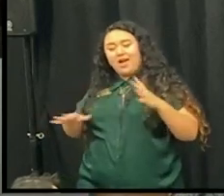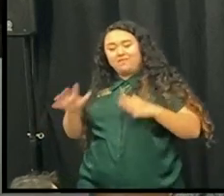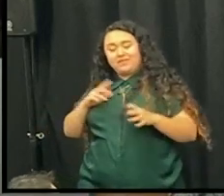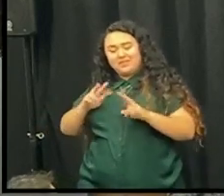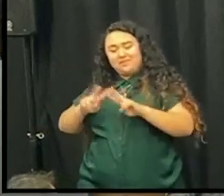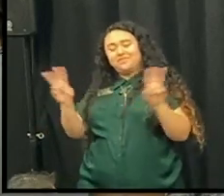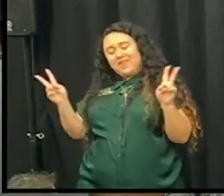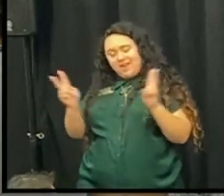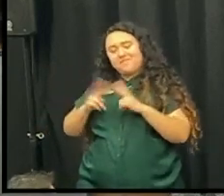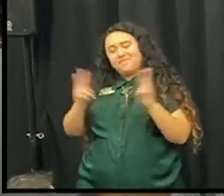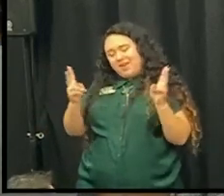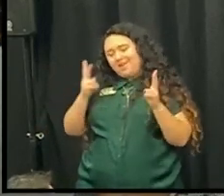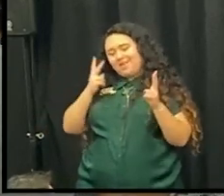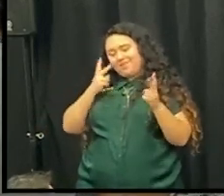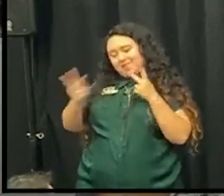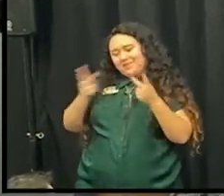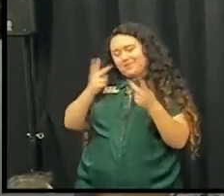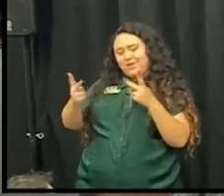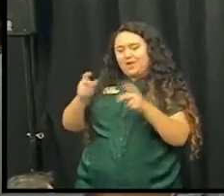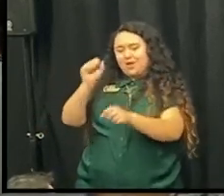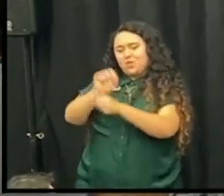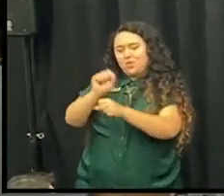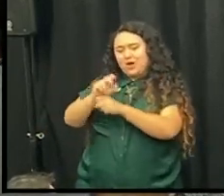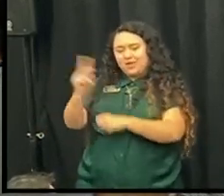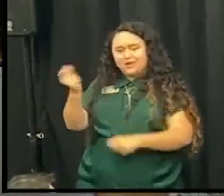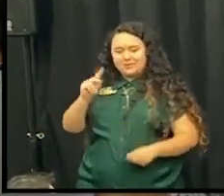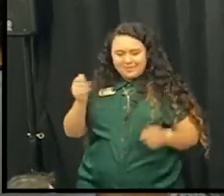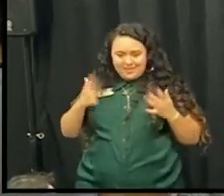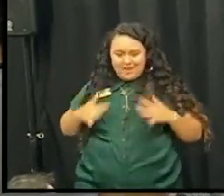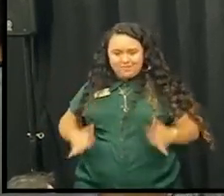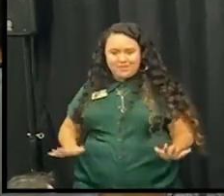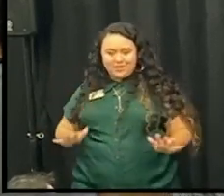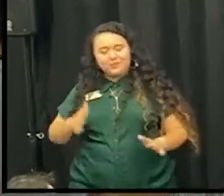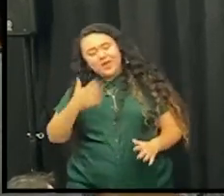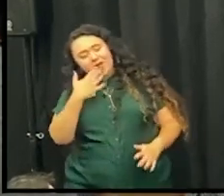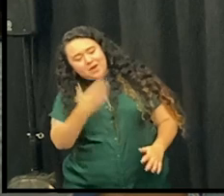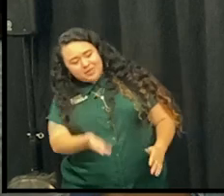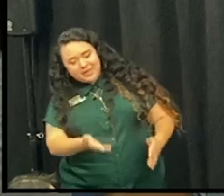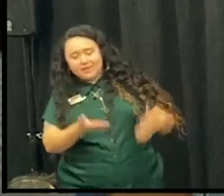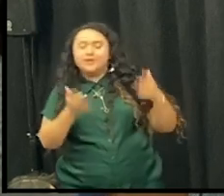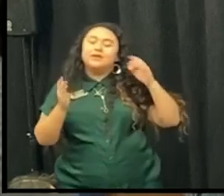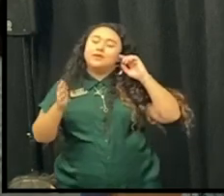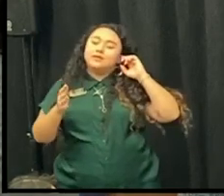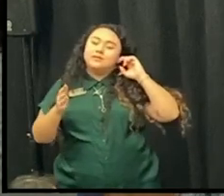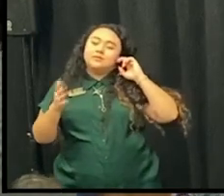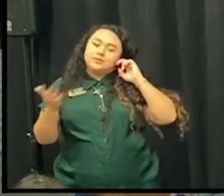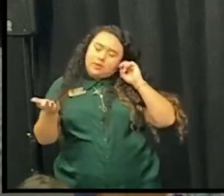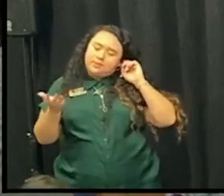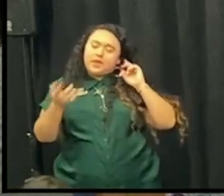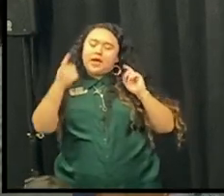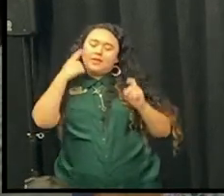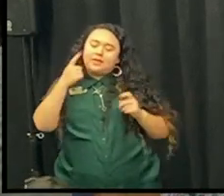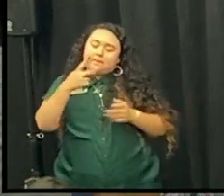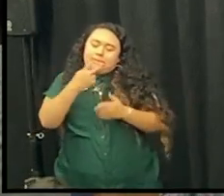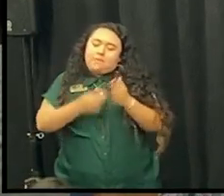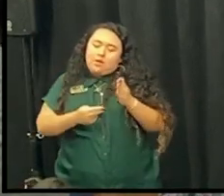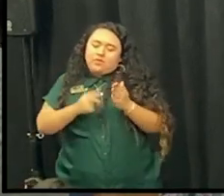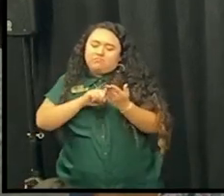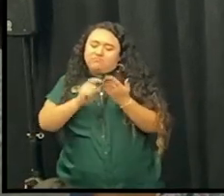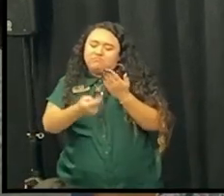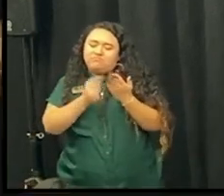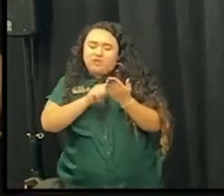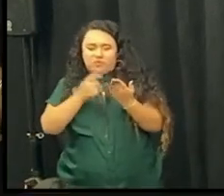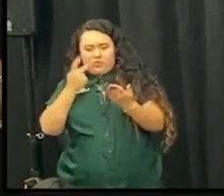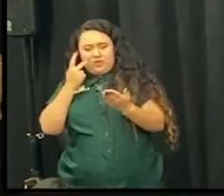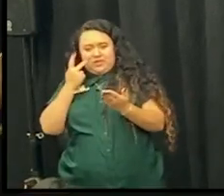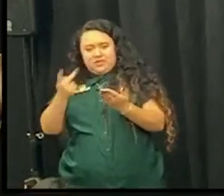good. You are working it. Sorry. Thank you. But yeah, so I think that it's both sides of the coin. If you see it,